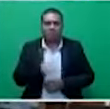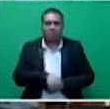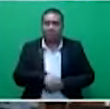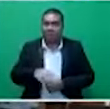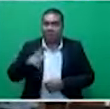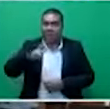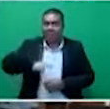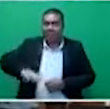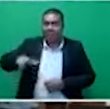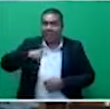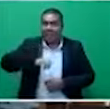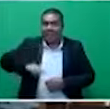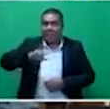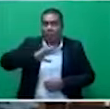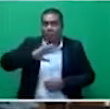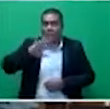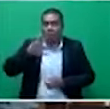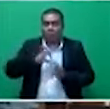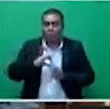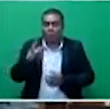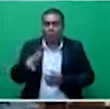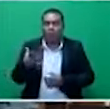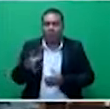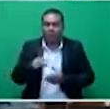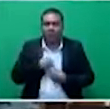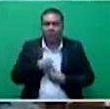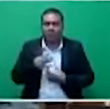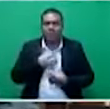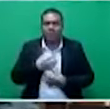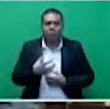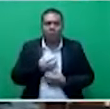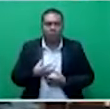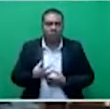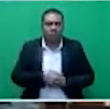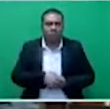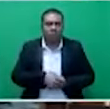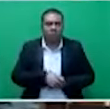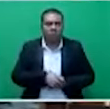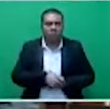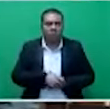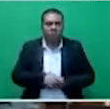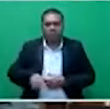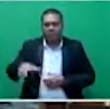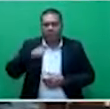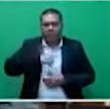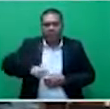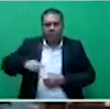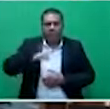where the land is high in demand, they will get more. Makes sense. Landowning unit,